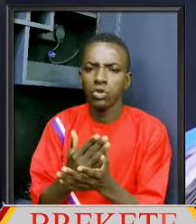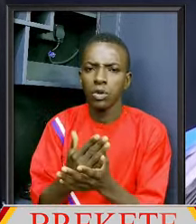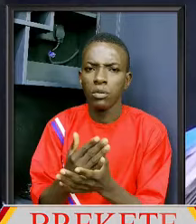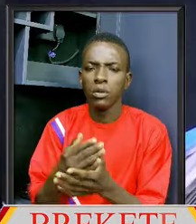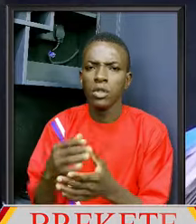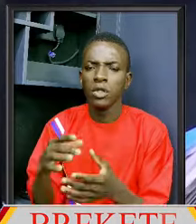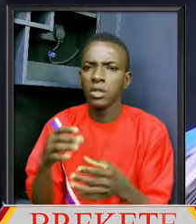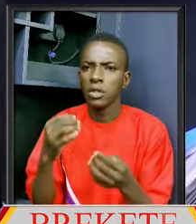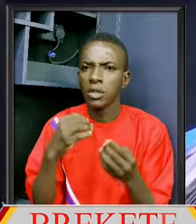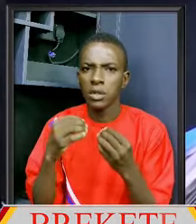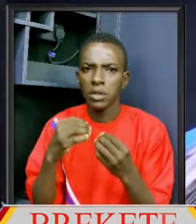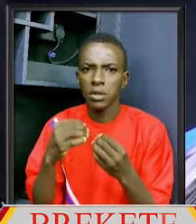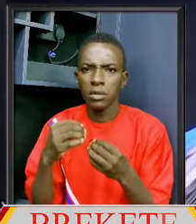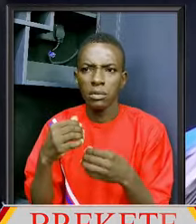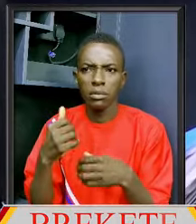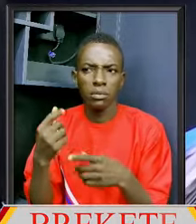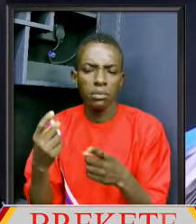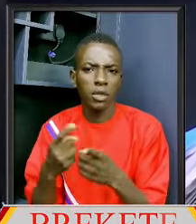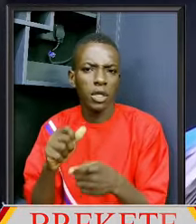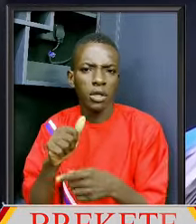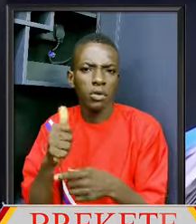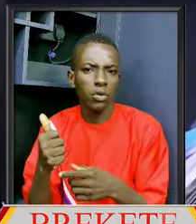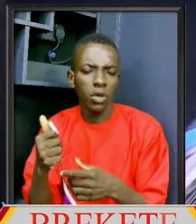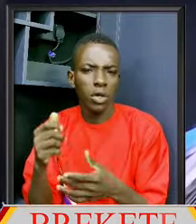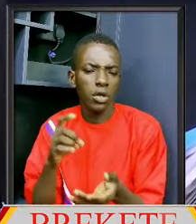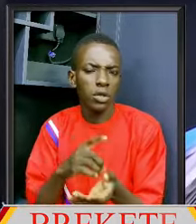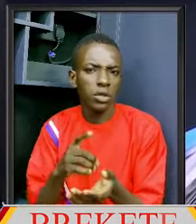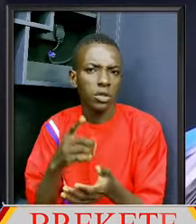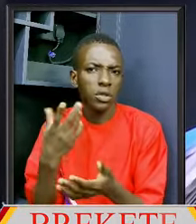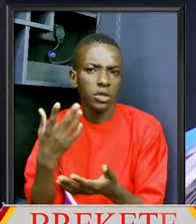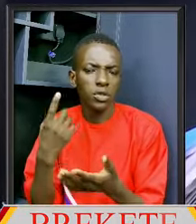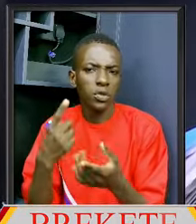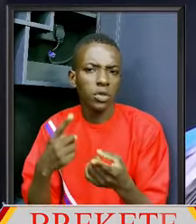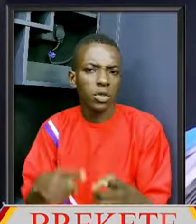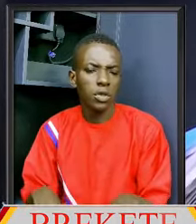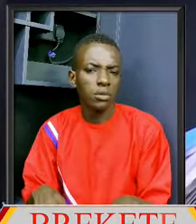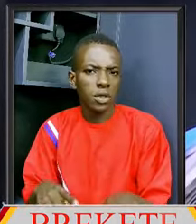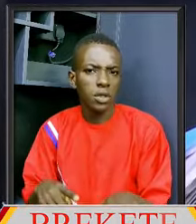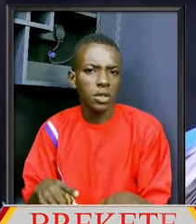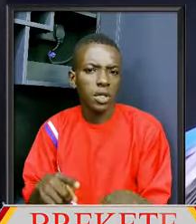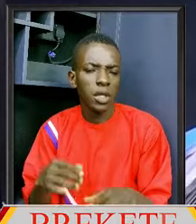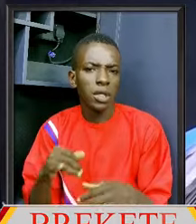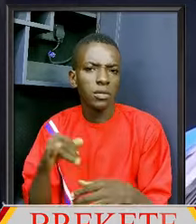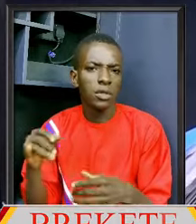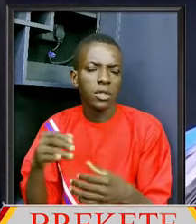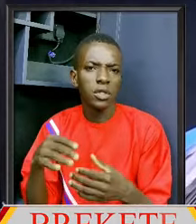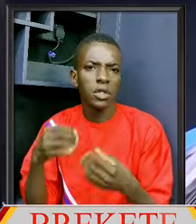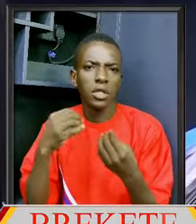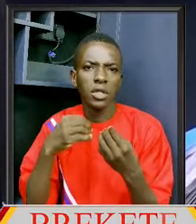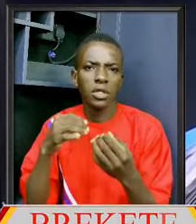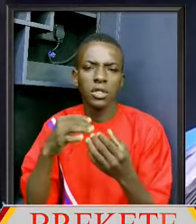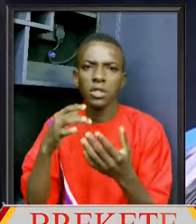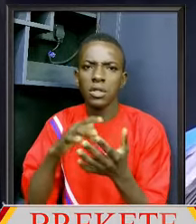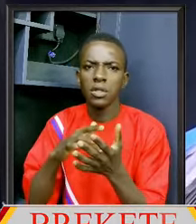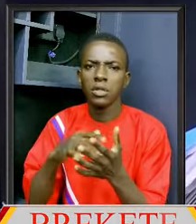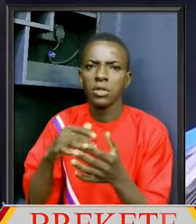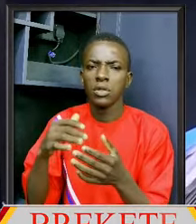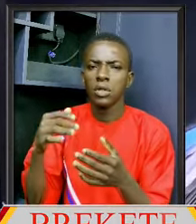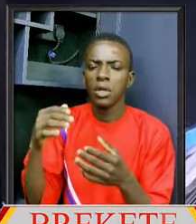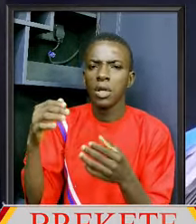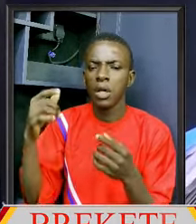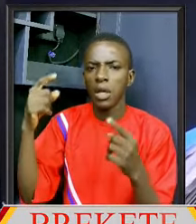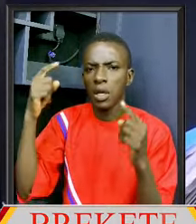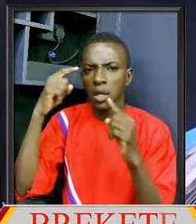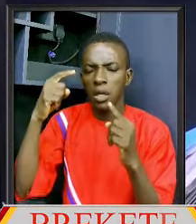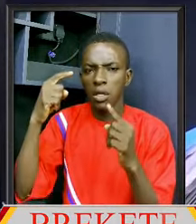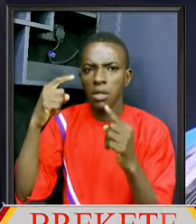taking it, she now met another doctor and said, this is what is happening. I'm taking this medication, the headache is no more.